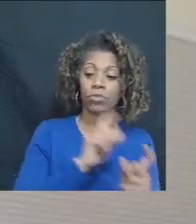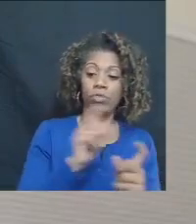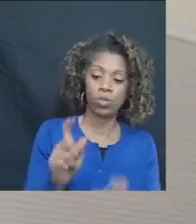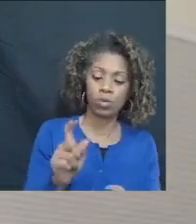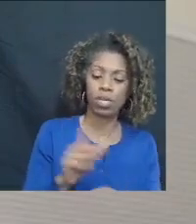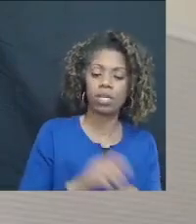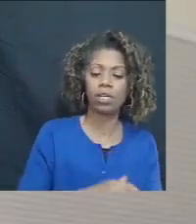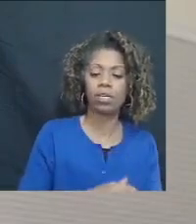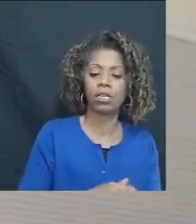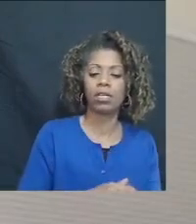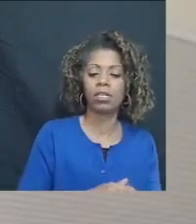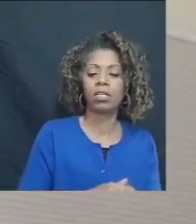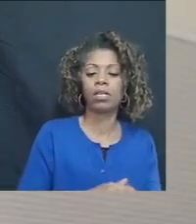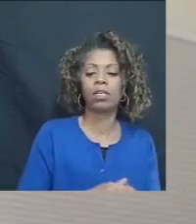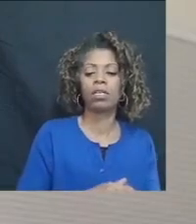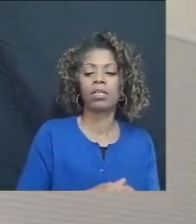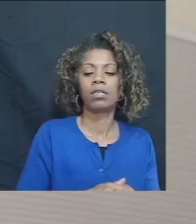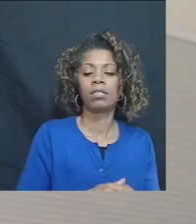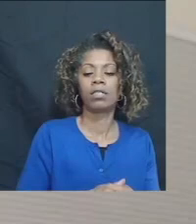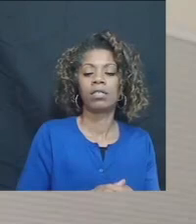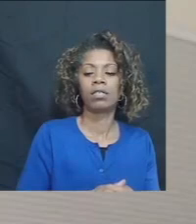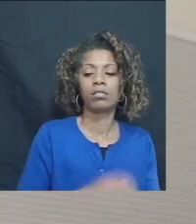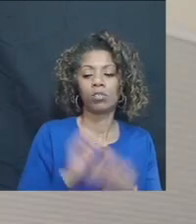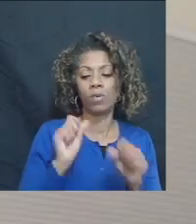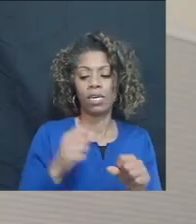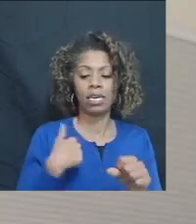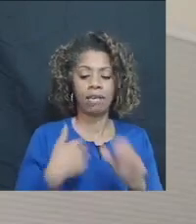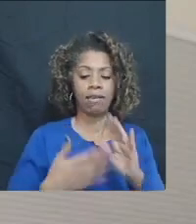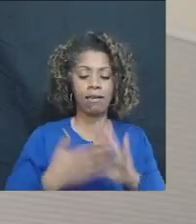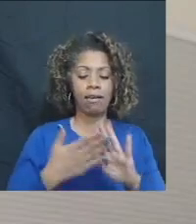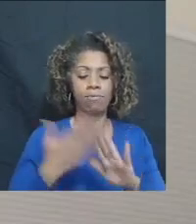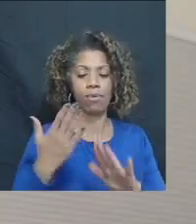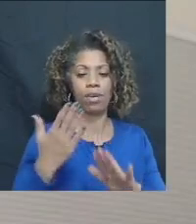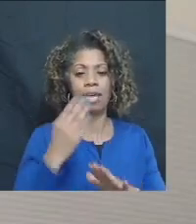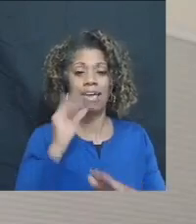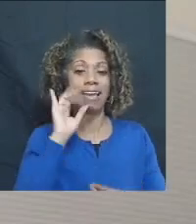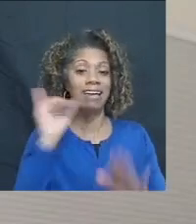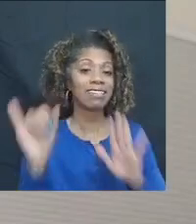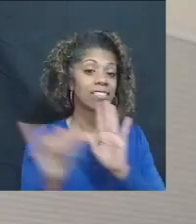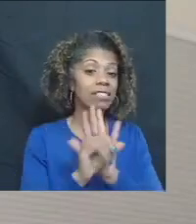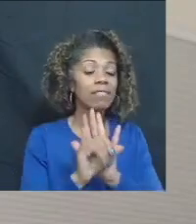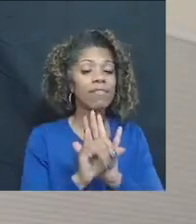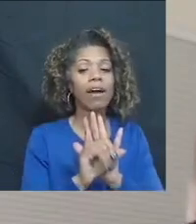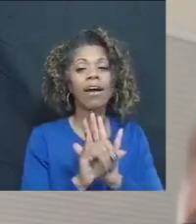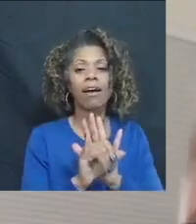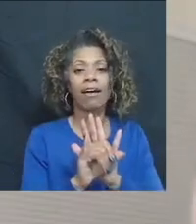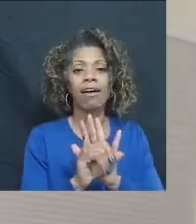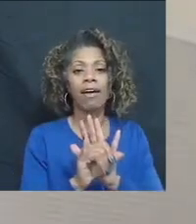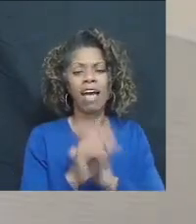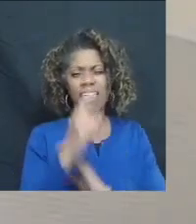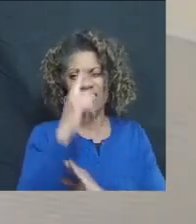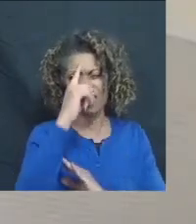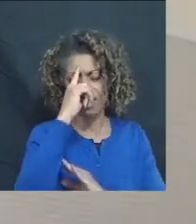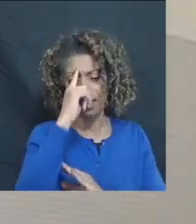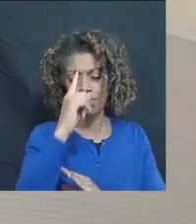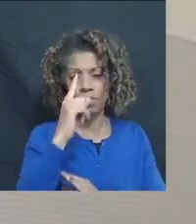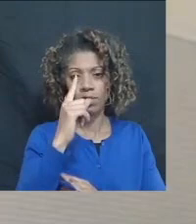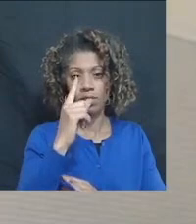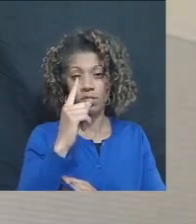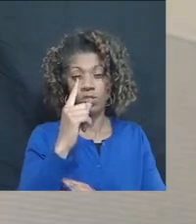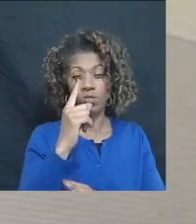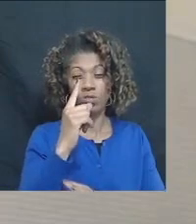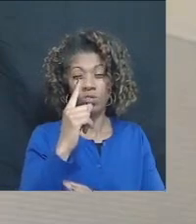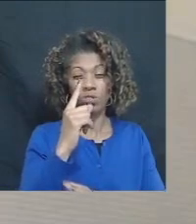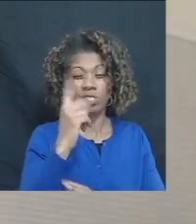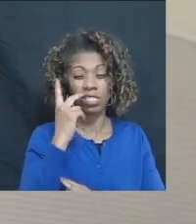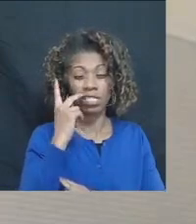helping to operate and also identify and fund. The last number I saw, by the way, was I think it was $13.7 billion has gone